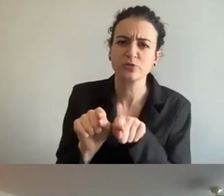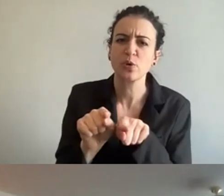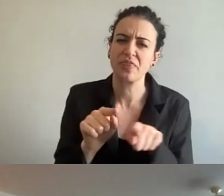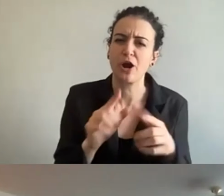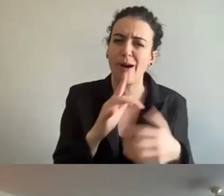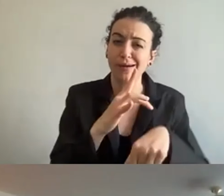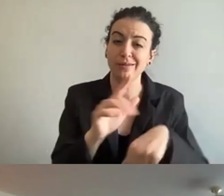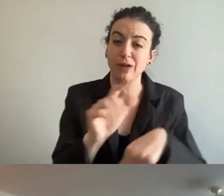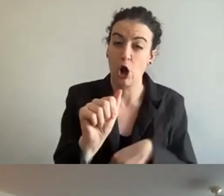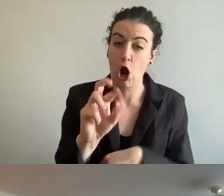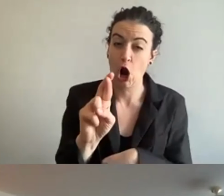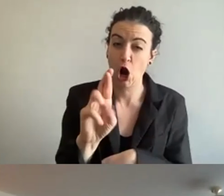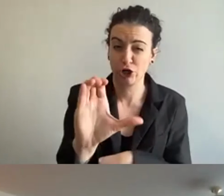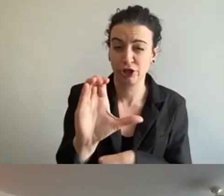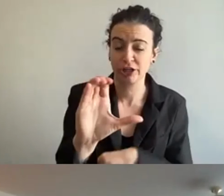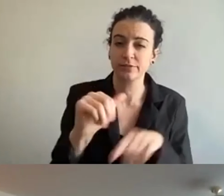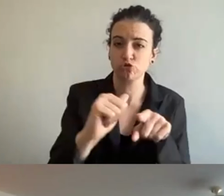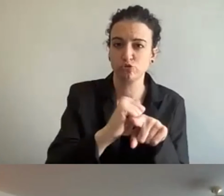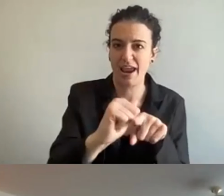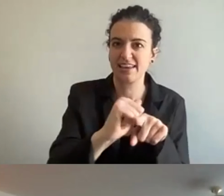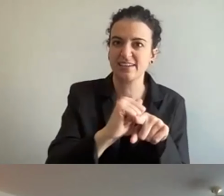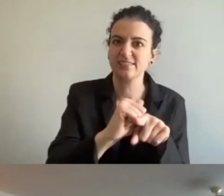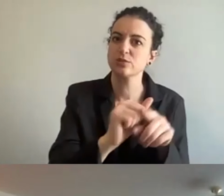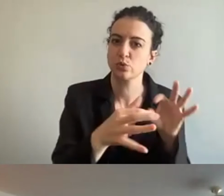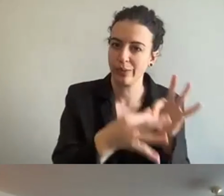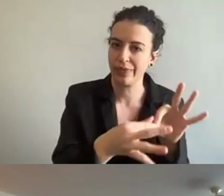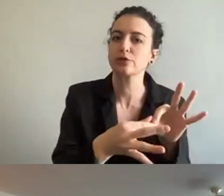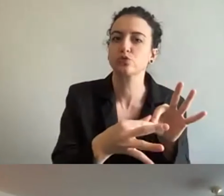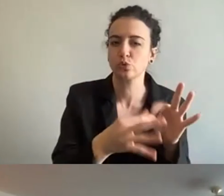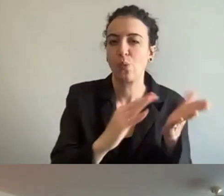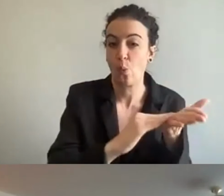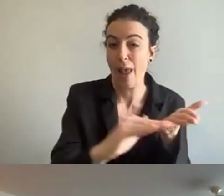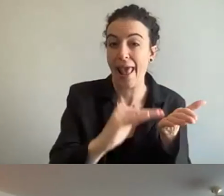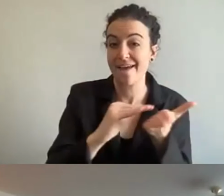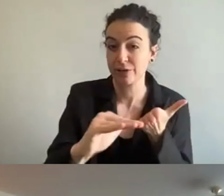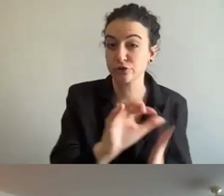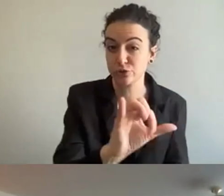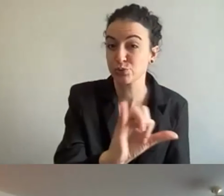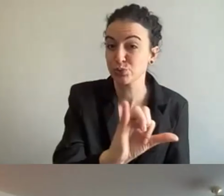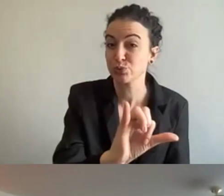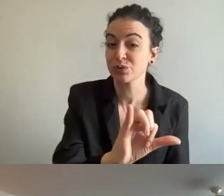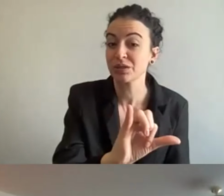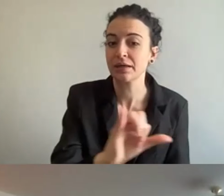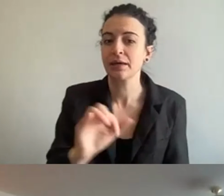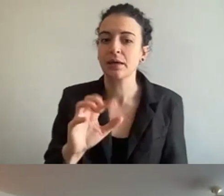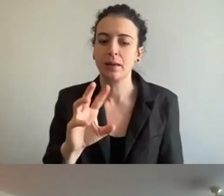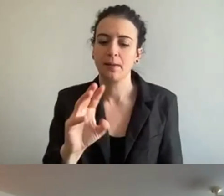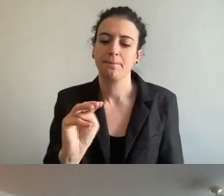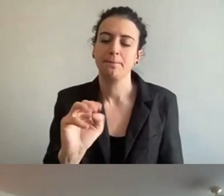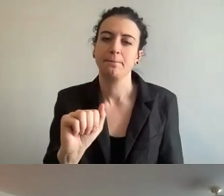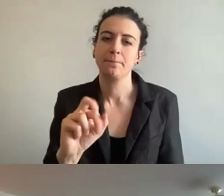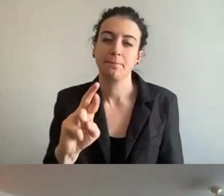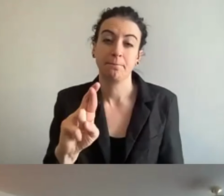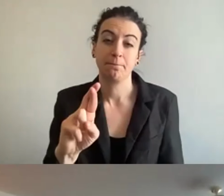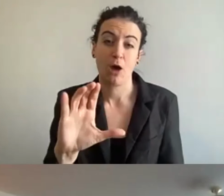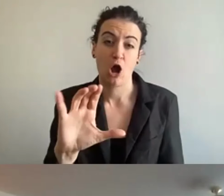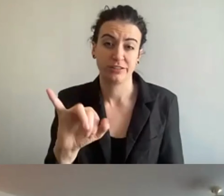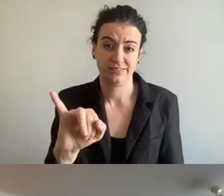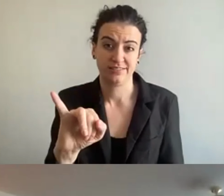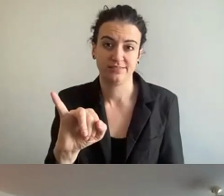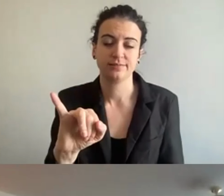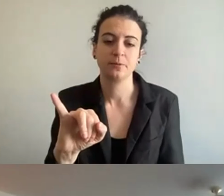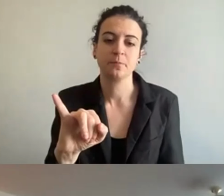Marcy? be a place I would go to. What were you going to share, Marcy? like in the